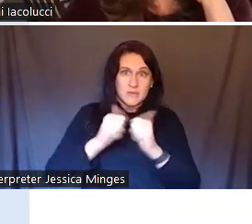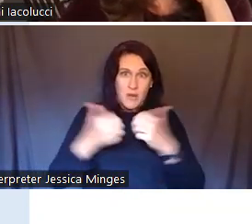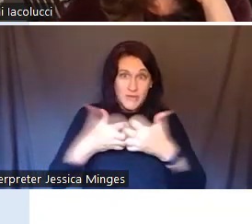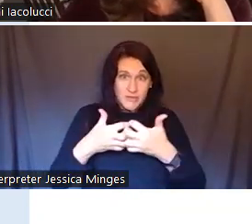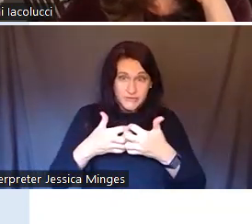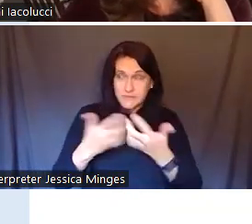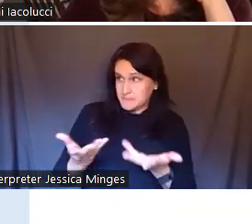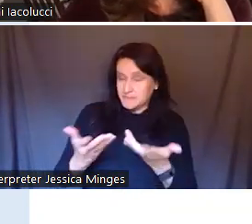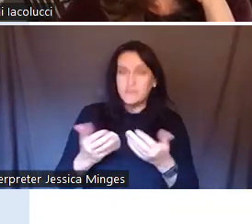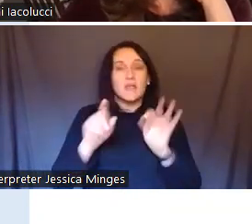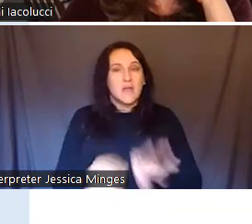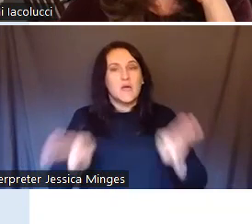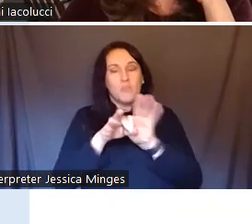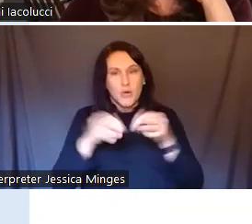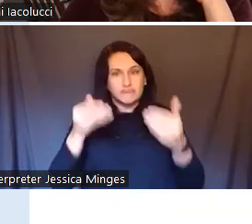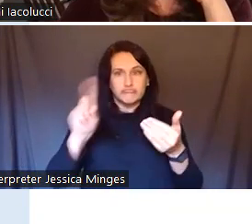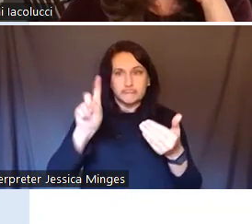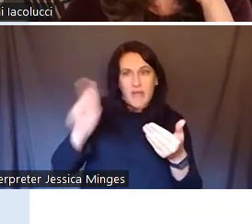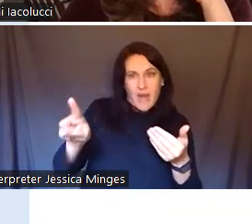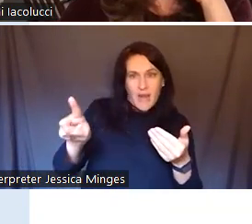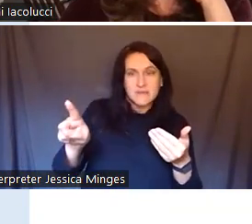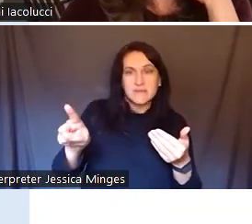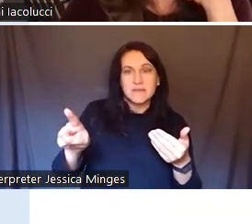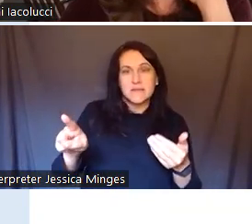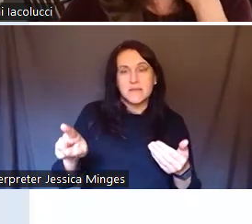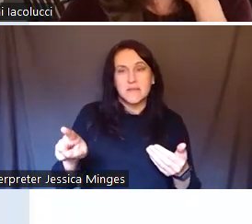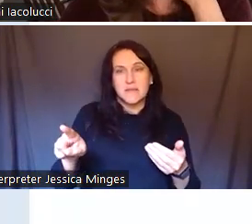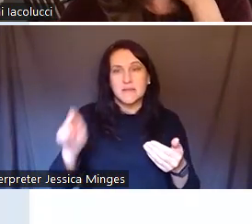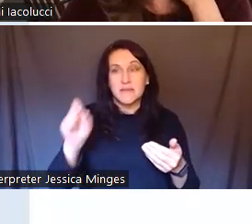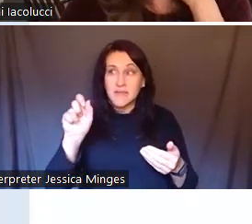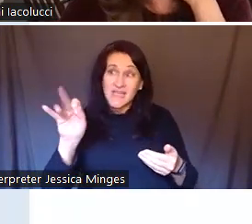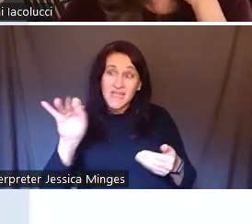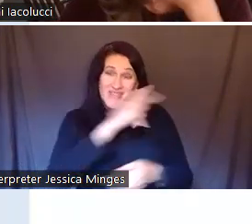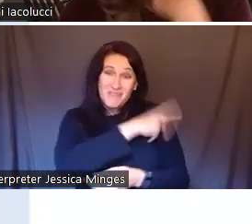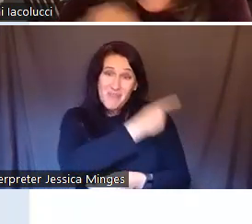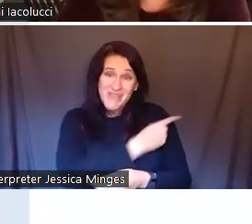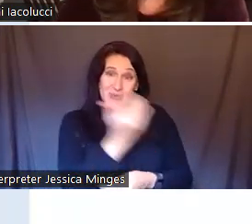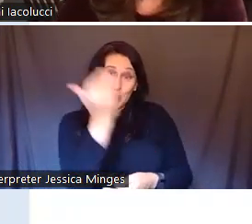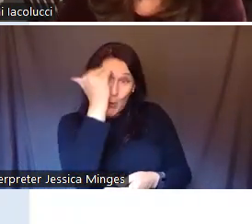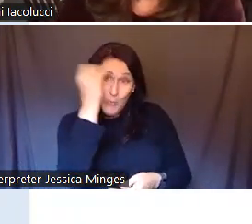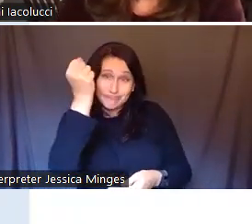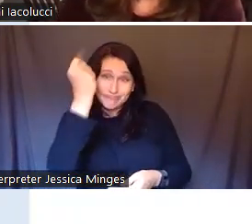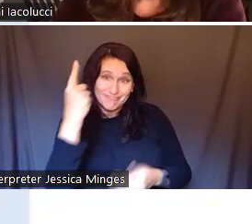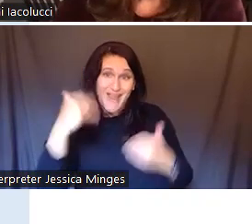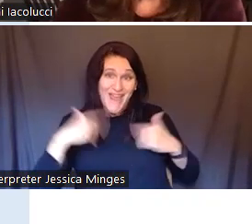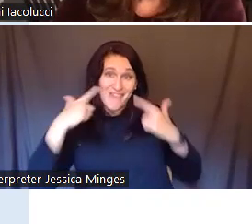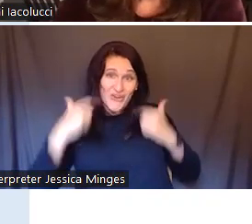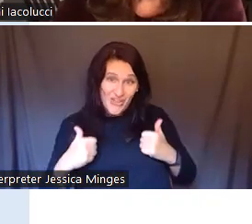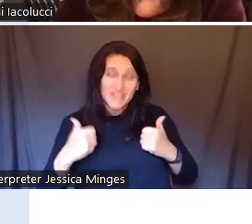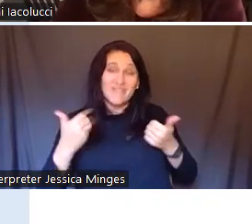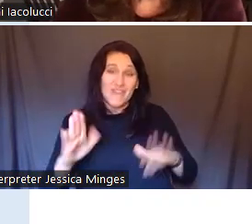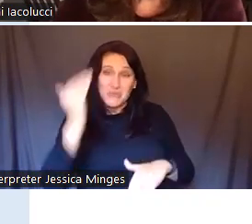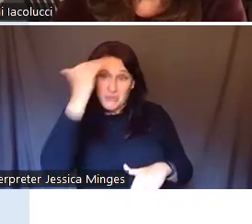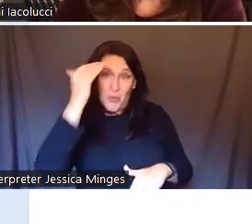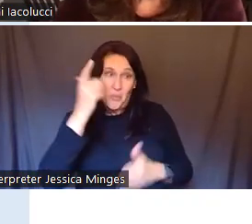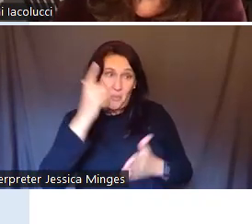not only ask that question, if the patient knows he or she has a hearing loss and knows what the